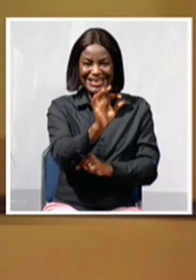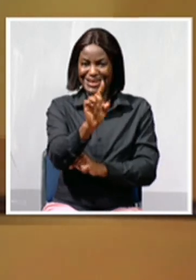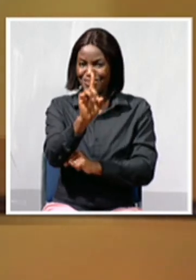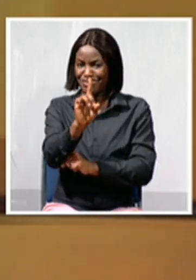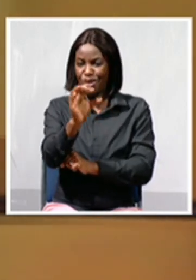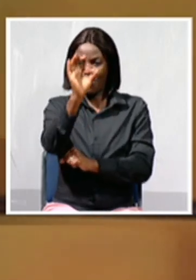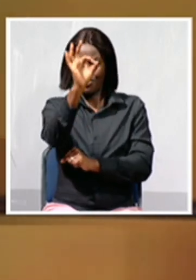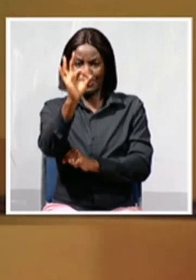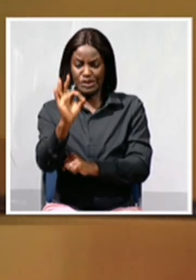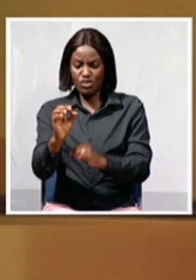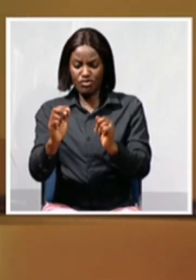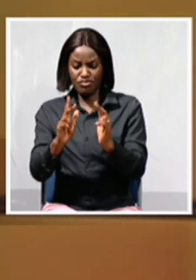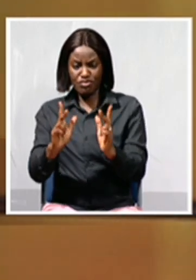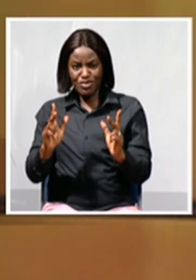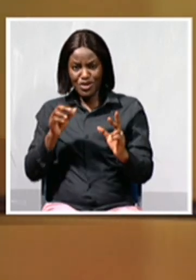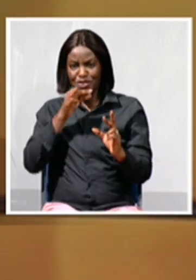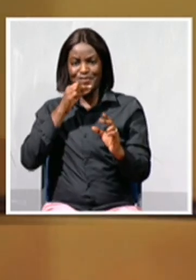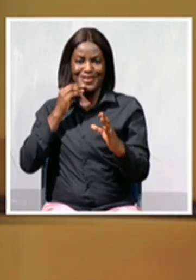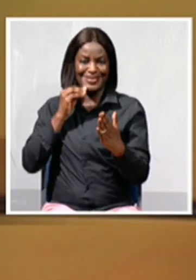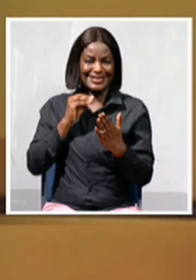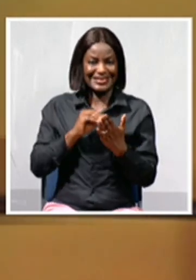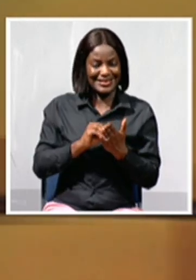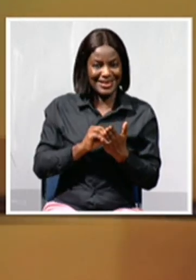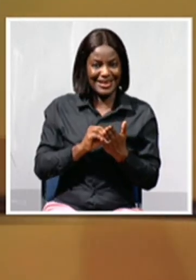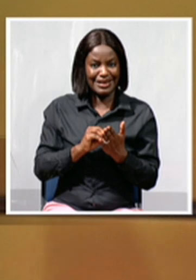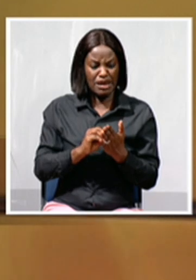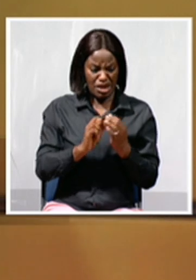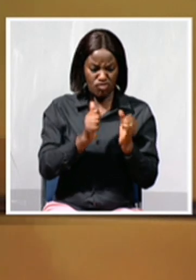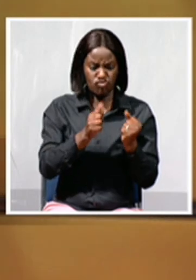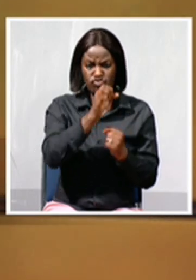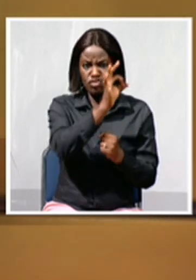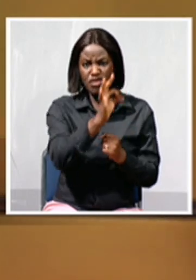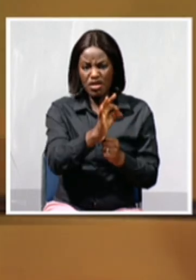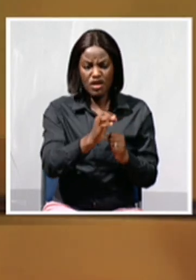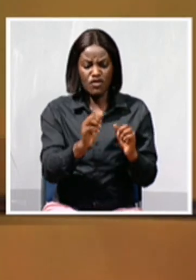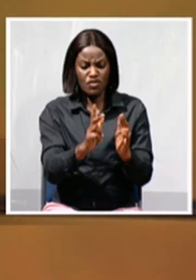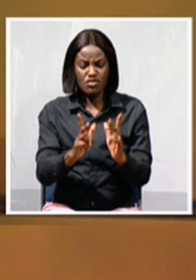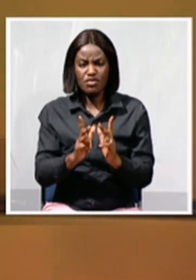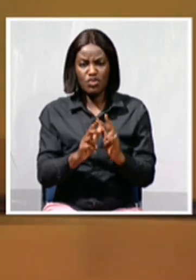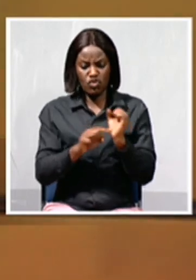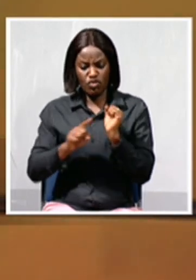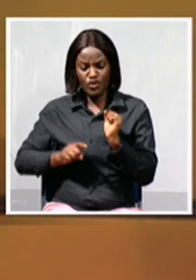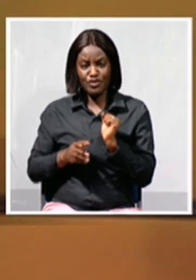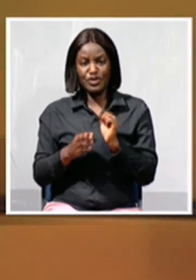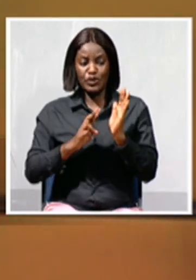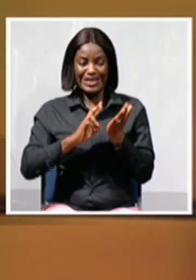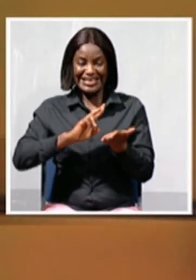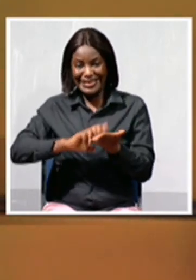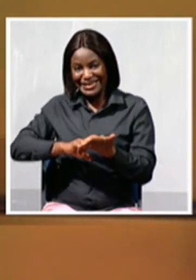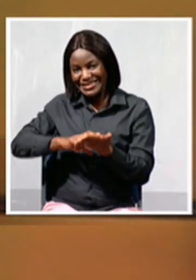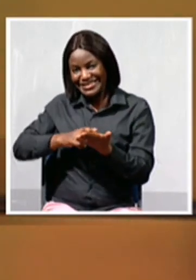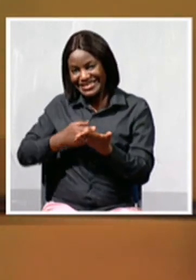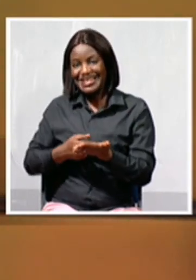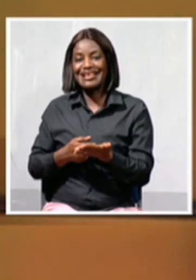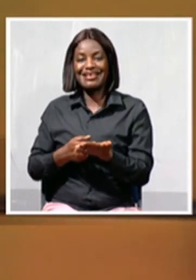total registration of voters. And that is a good gesture for a country in terms of democracy, and because it represents at